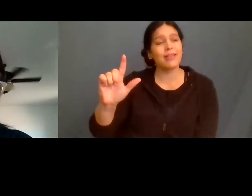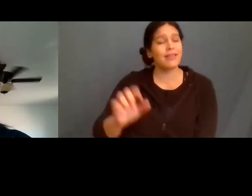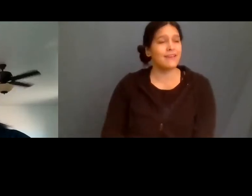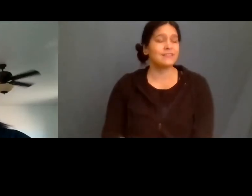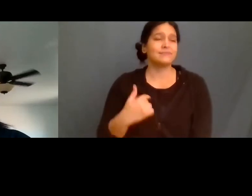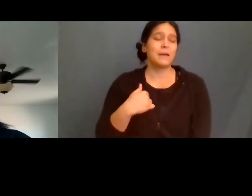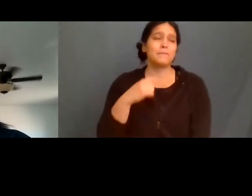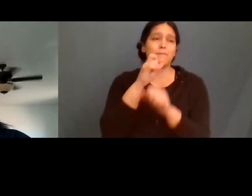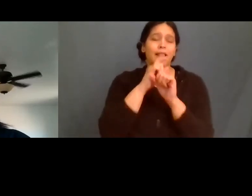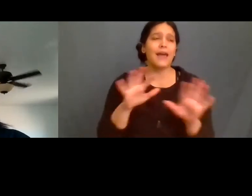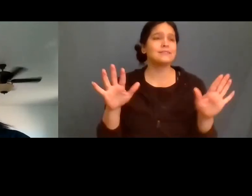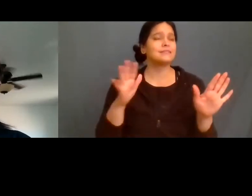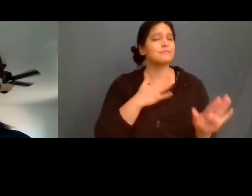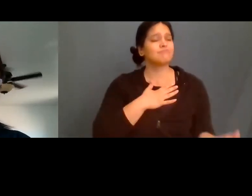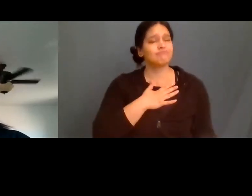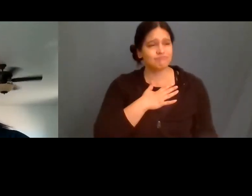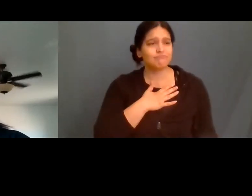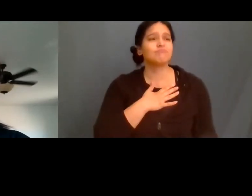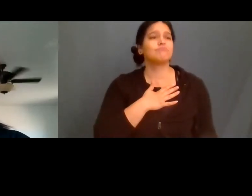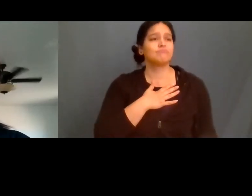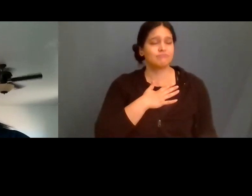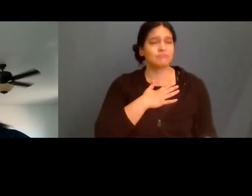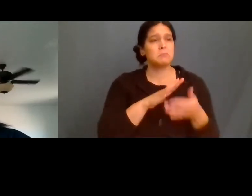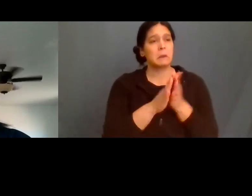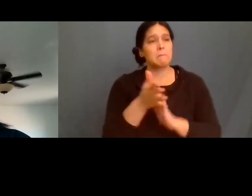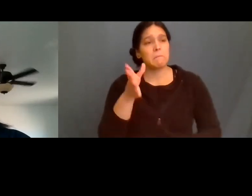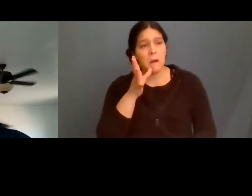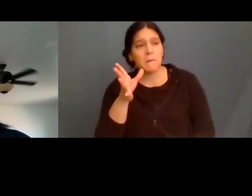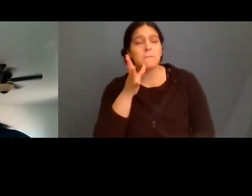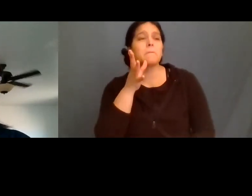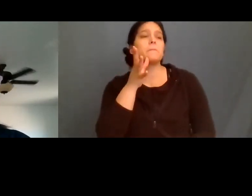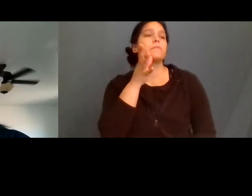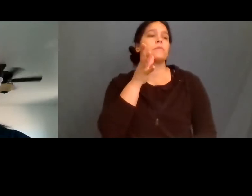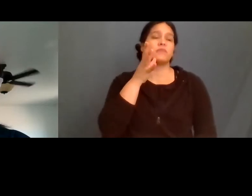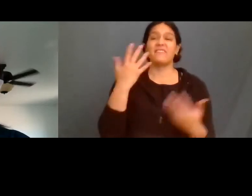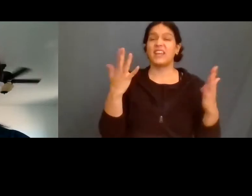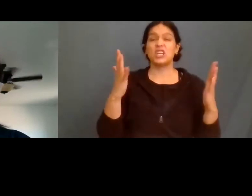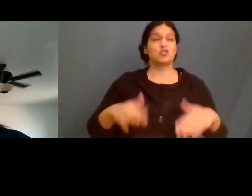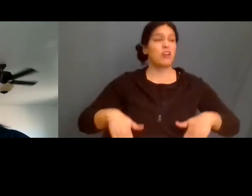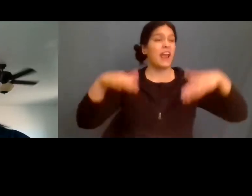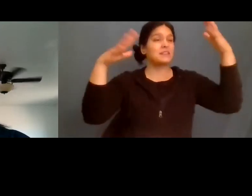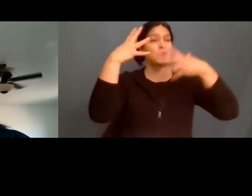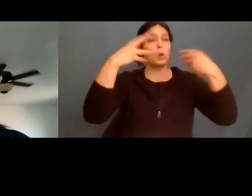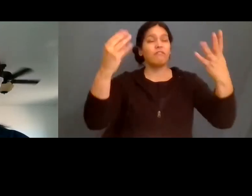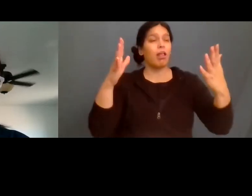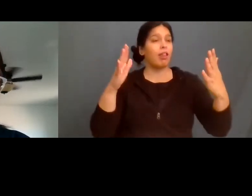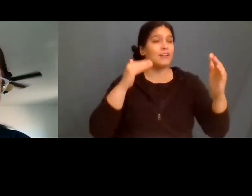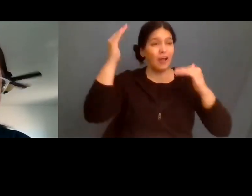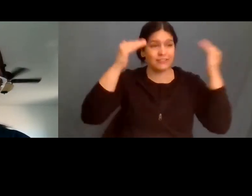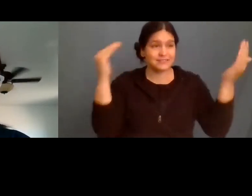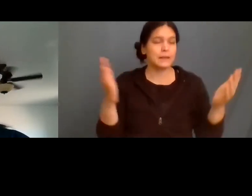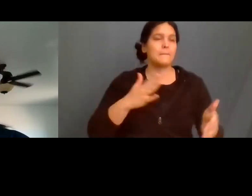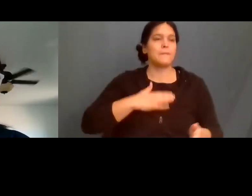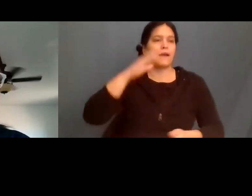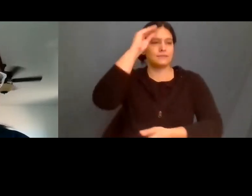blessed to be a mom, to have raised wonderful adults. And my son, he lives